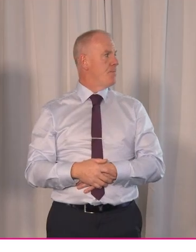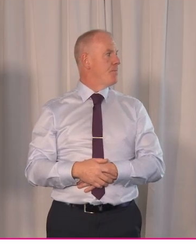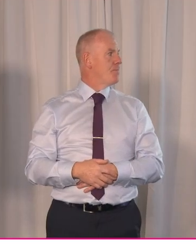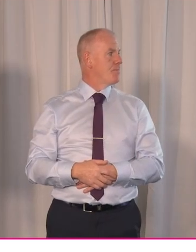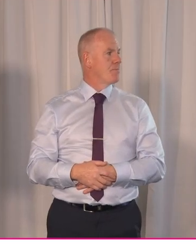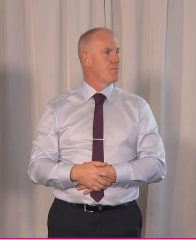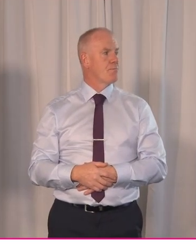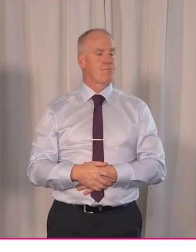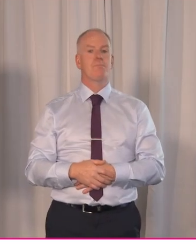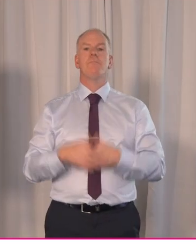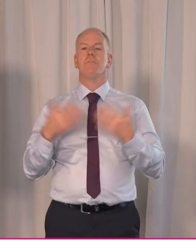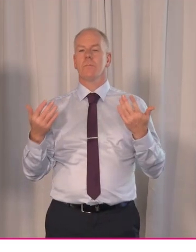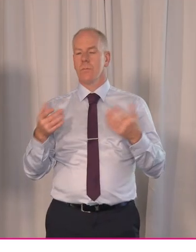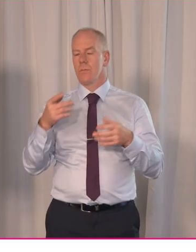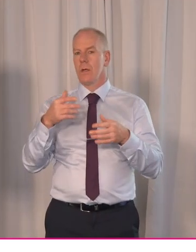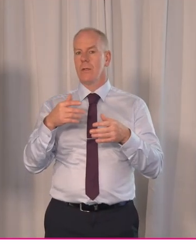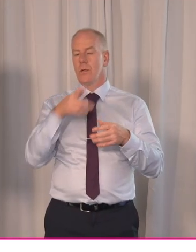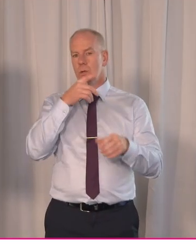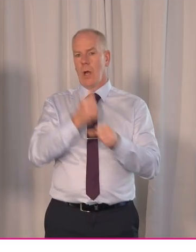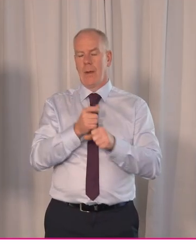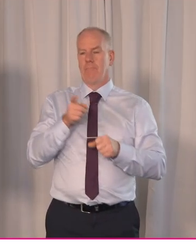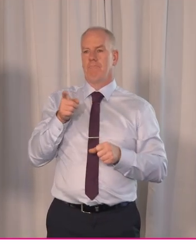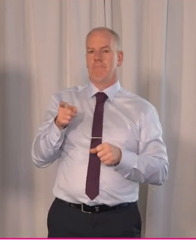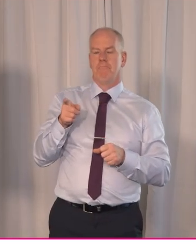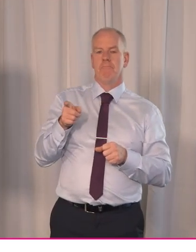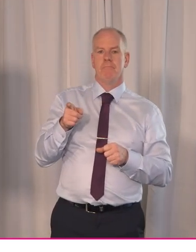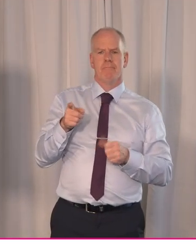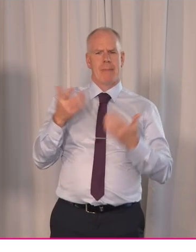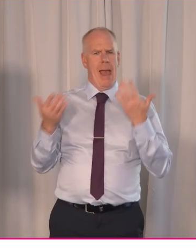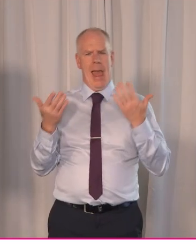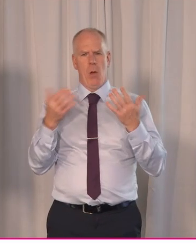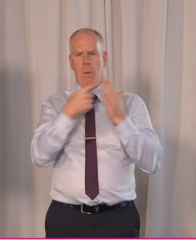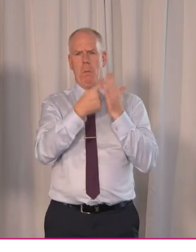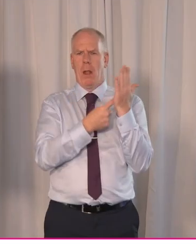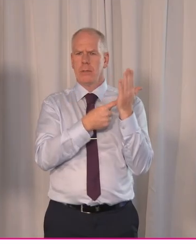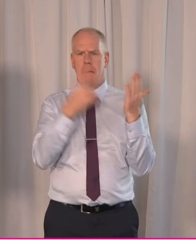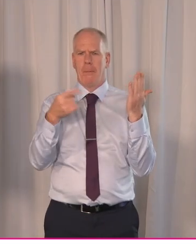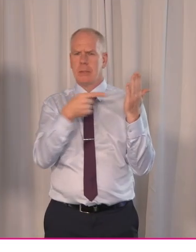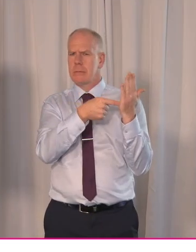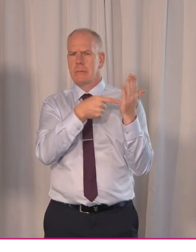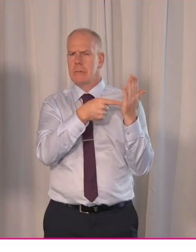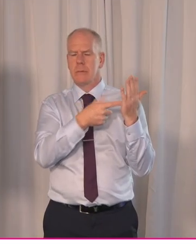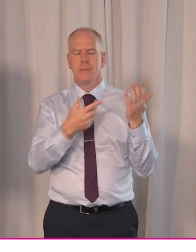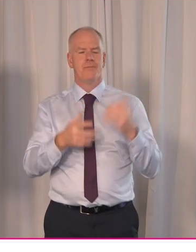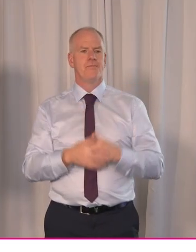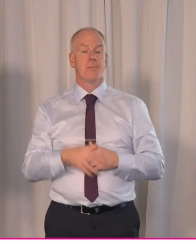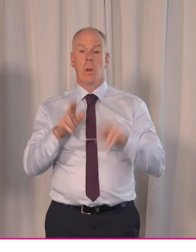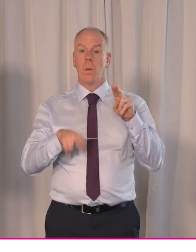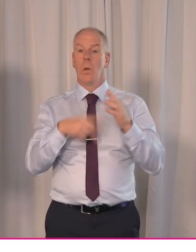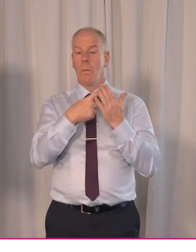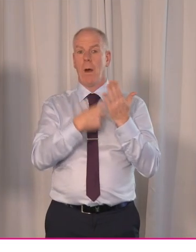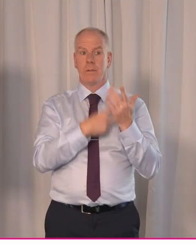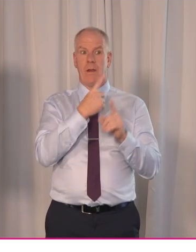Just to quickly step back and say how we maybe developed this policy. So this new policy